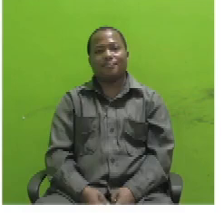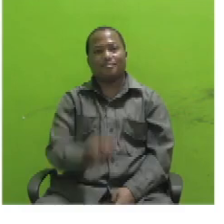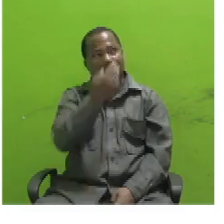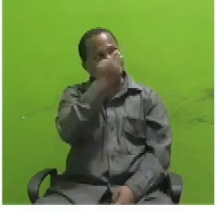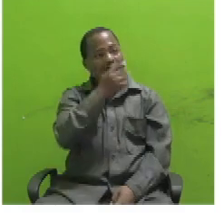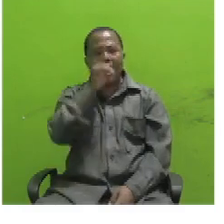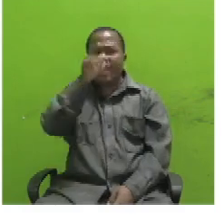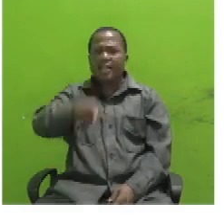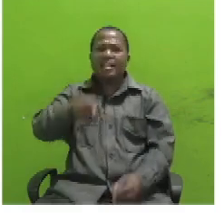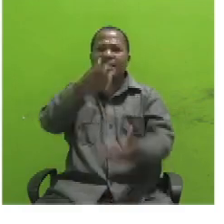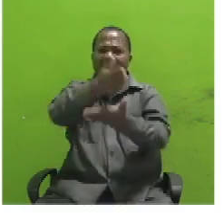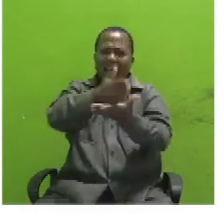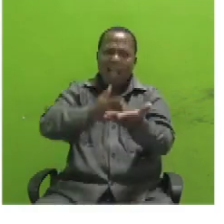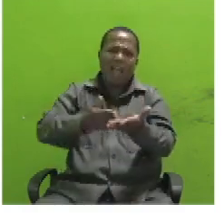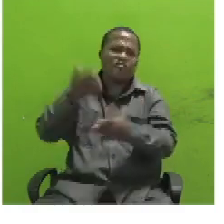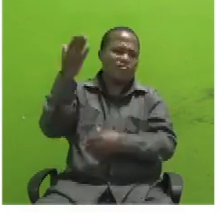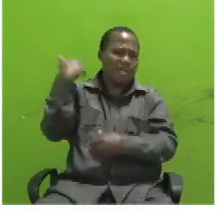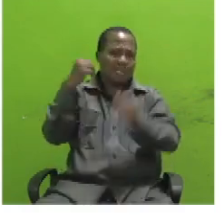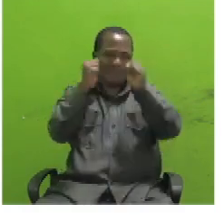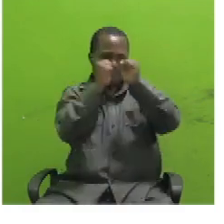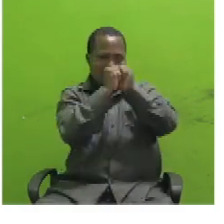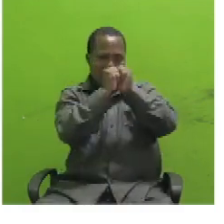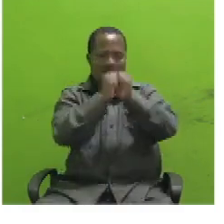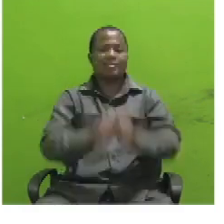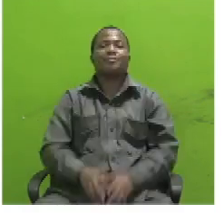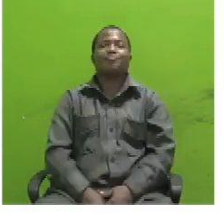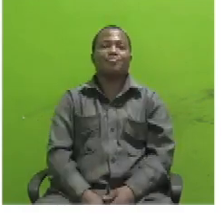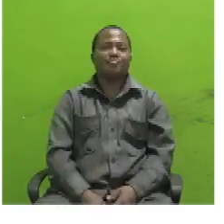9. It is half past 10.